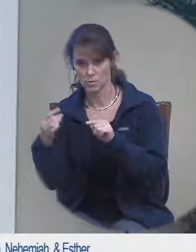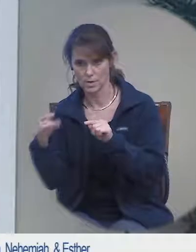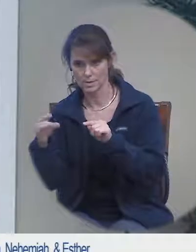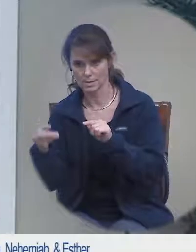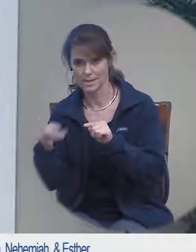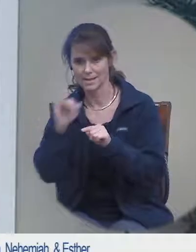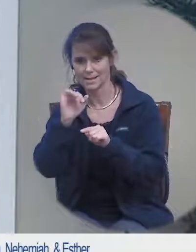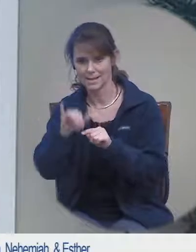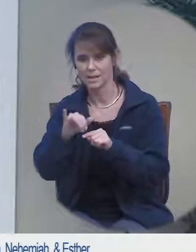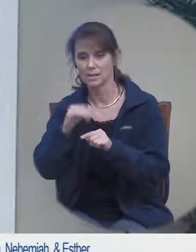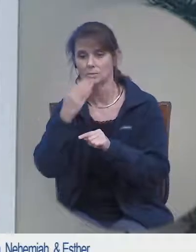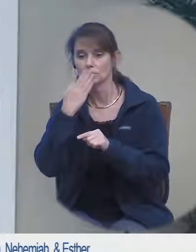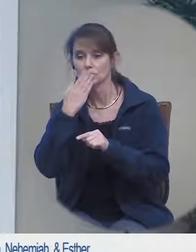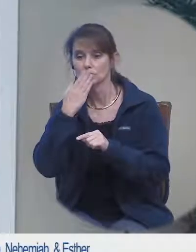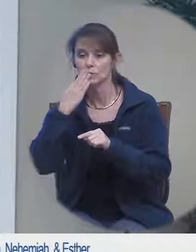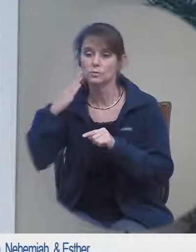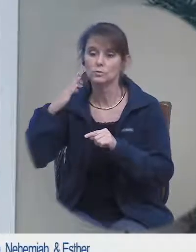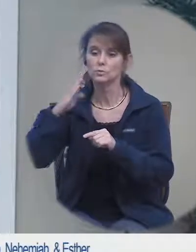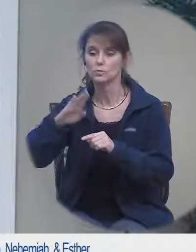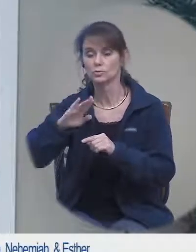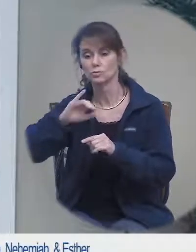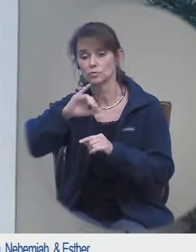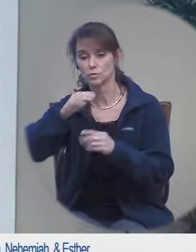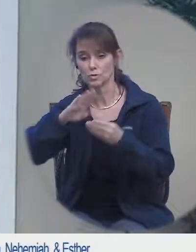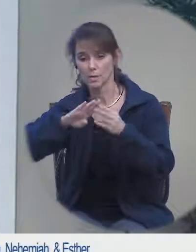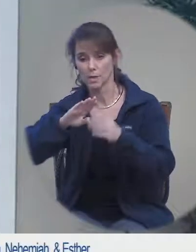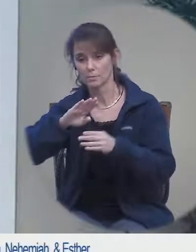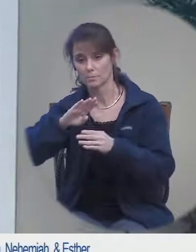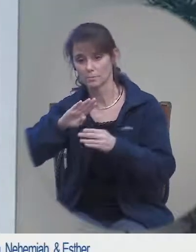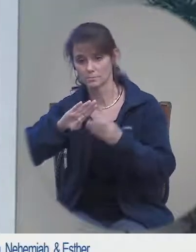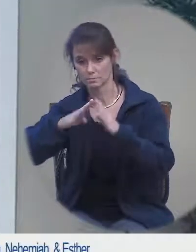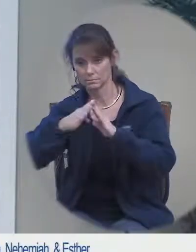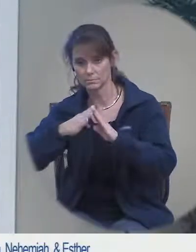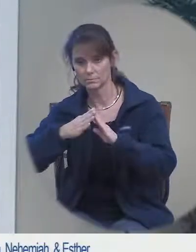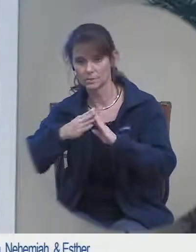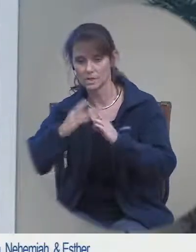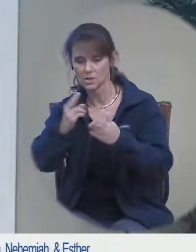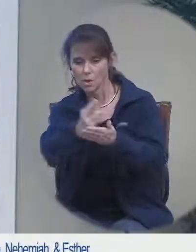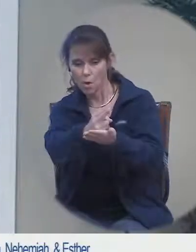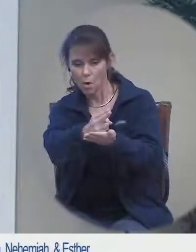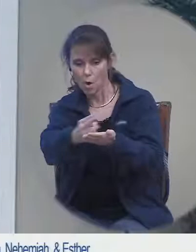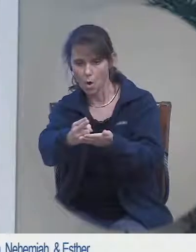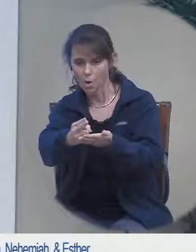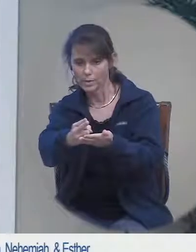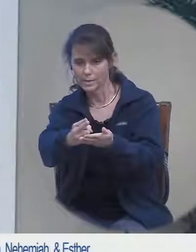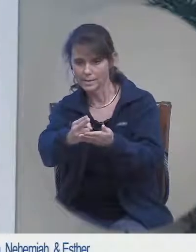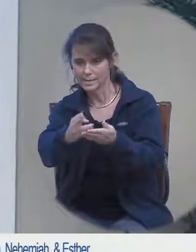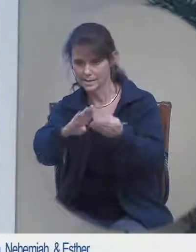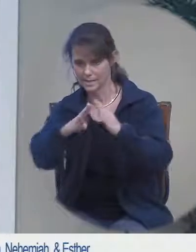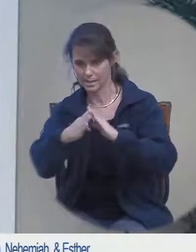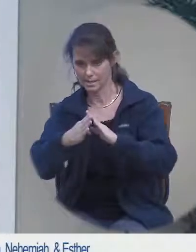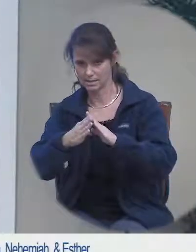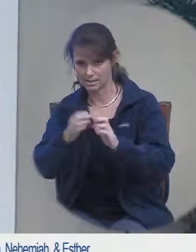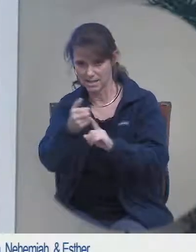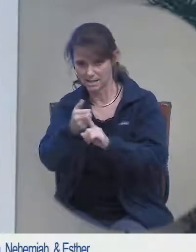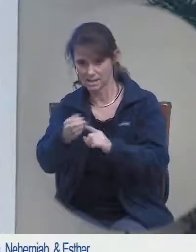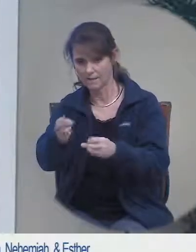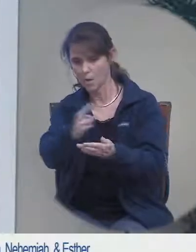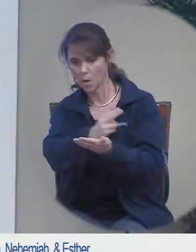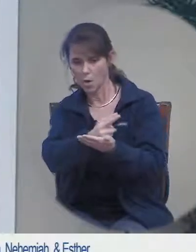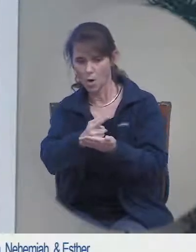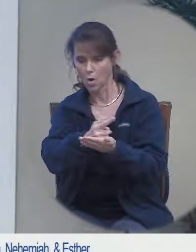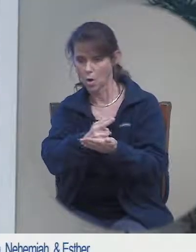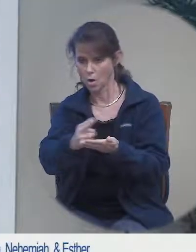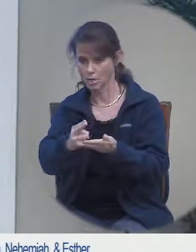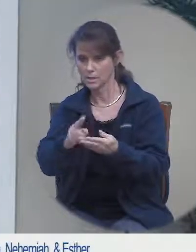city. That term doesn't pop up a lot throughout the Old Testament, a couple times in Daniel and a couple of other times in the other